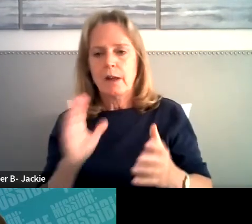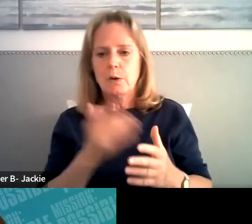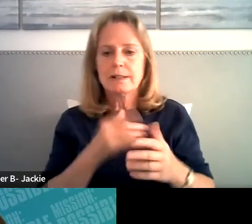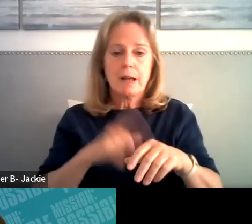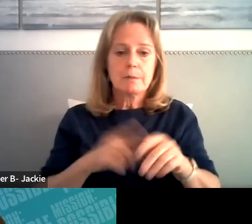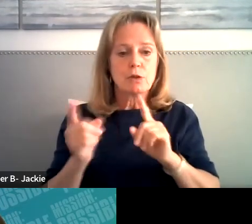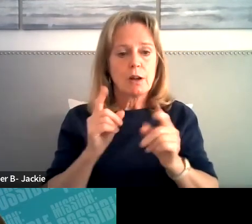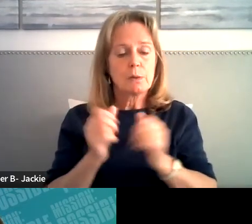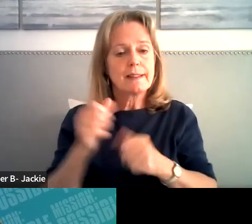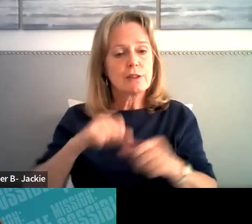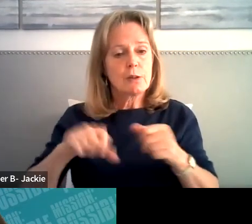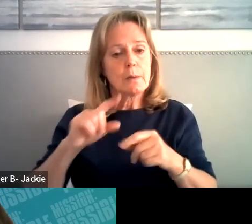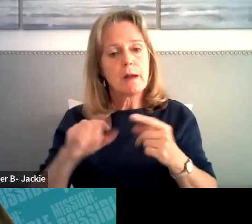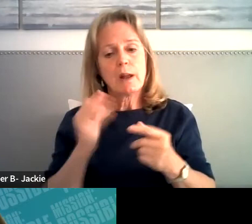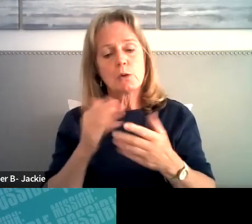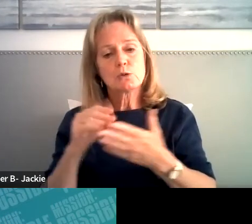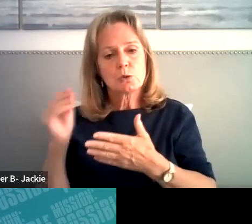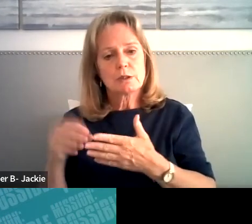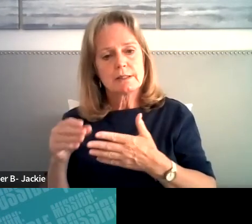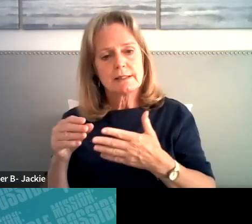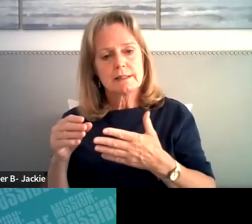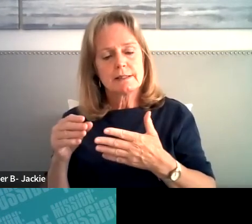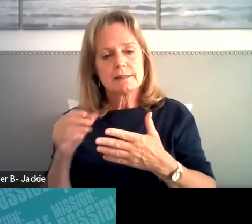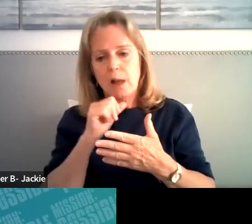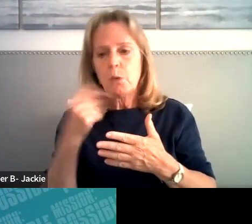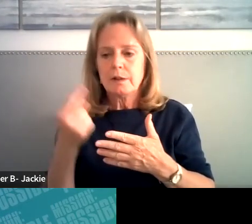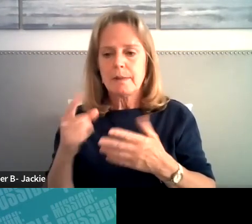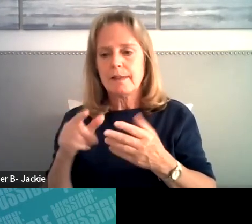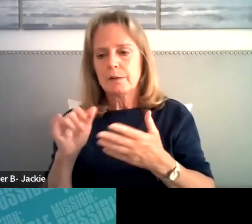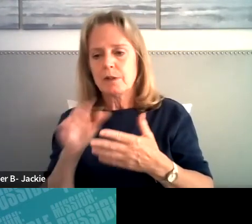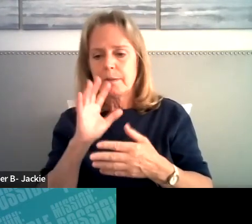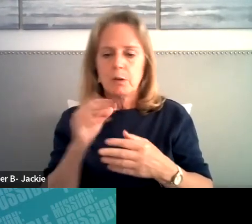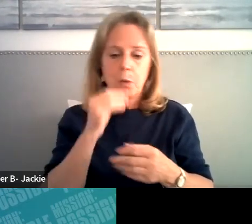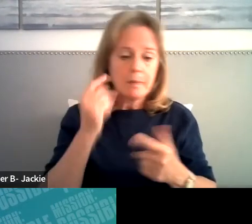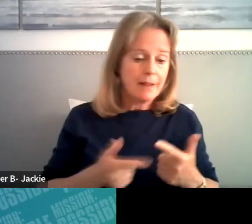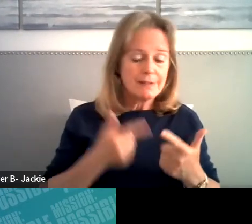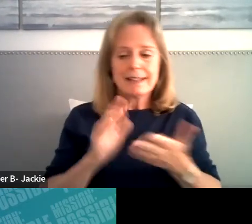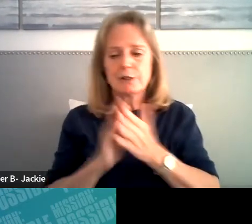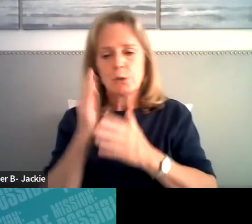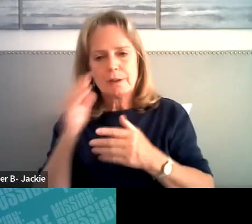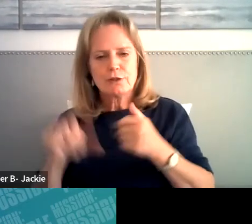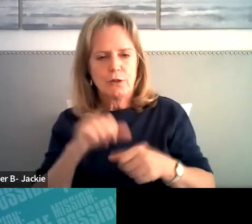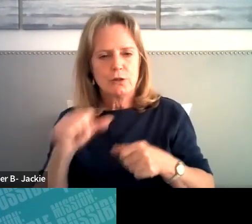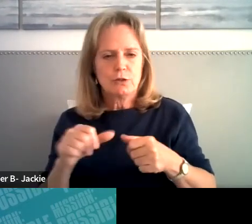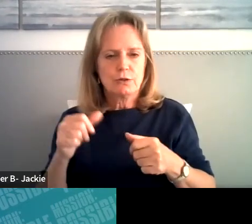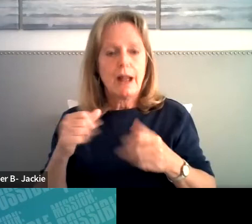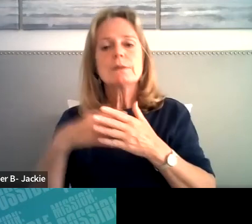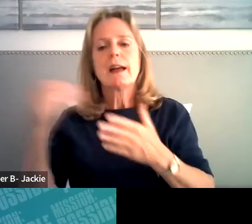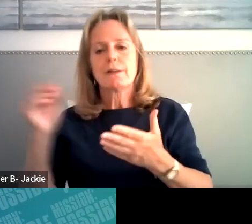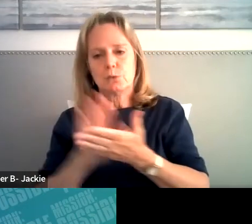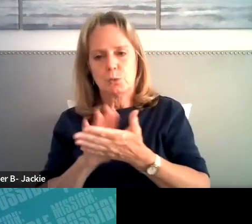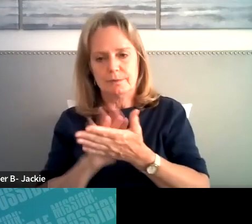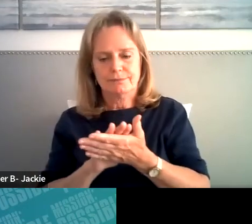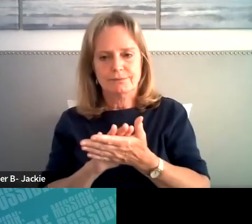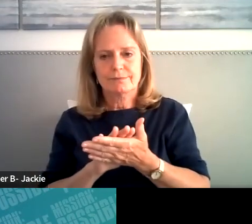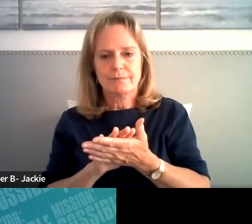to each other about our students, but not just about our students. We would talk about our home lives and getting to know each other outside of school. So I